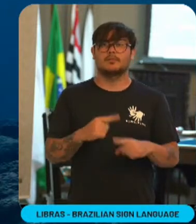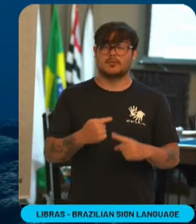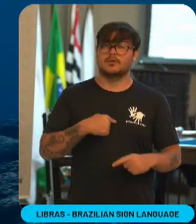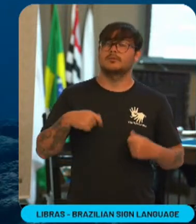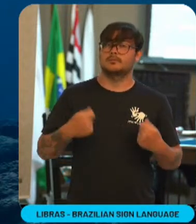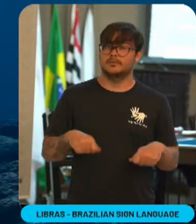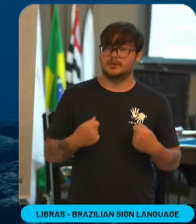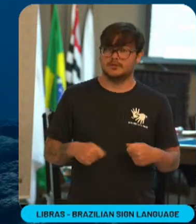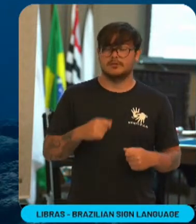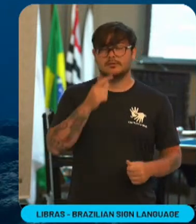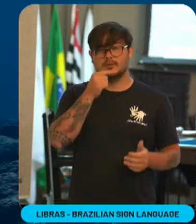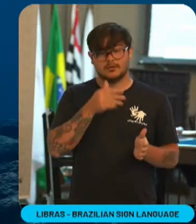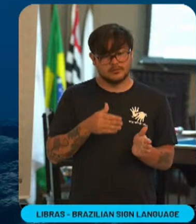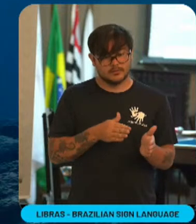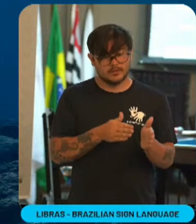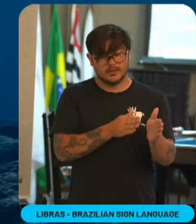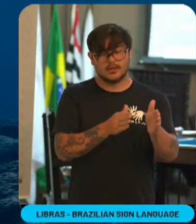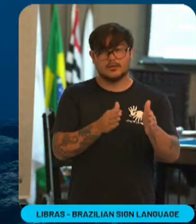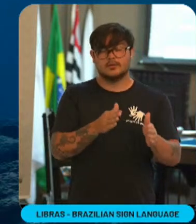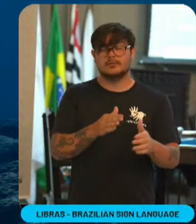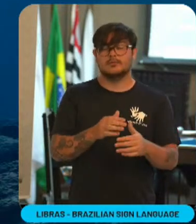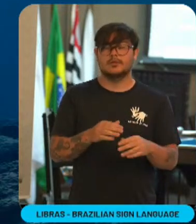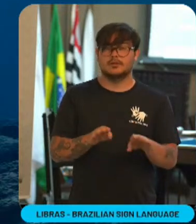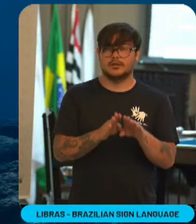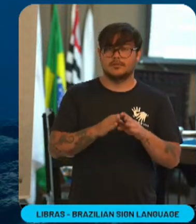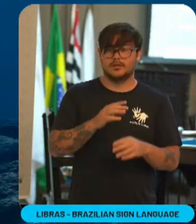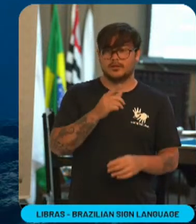responsibility because I depend on water